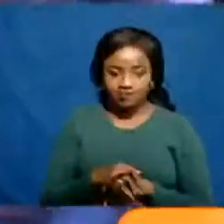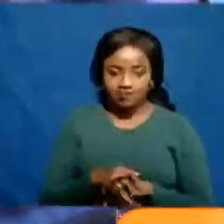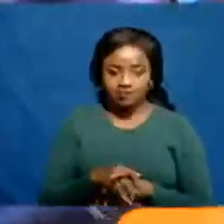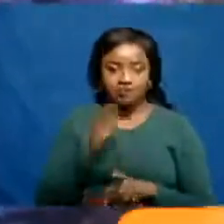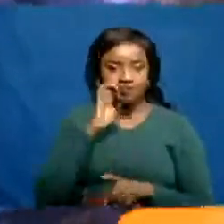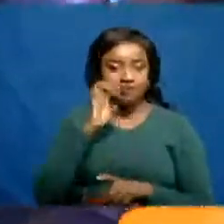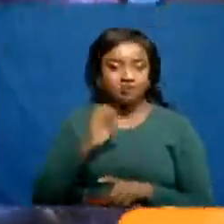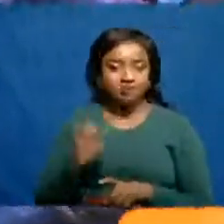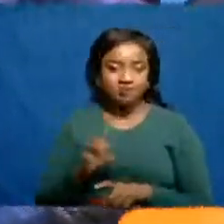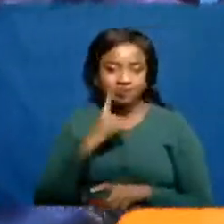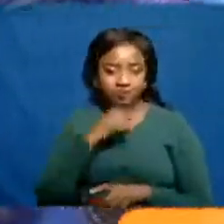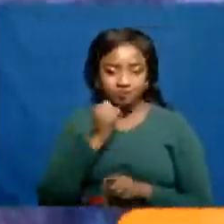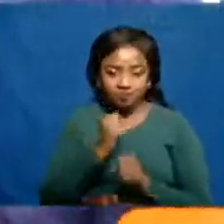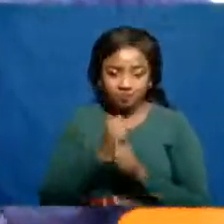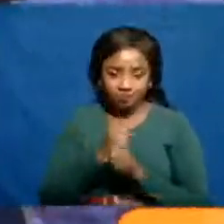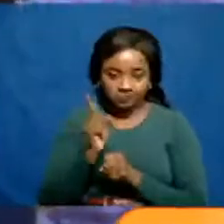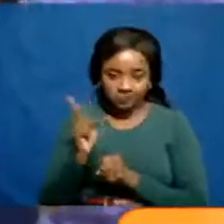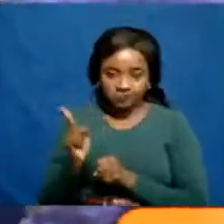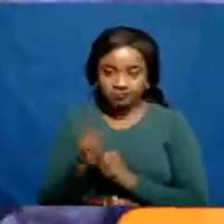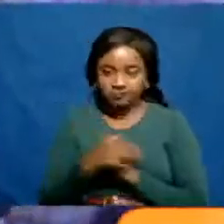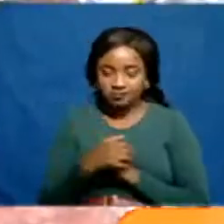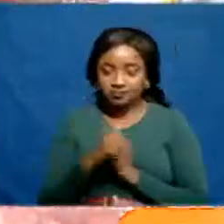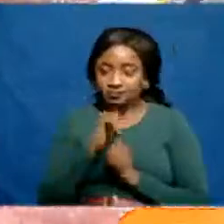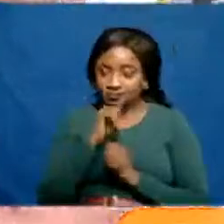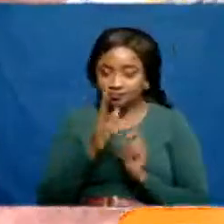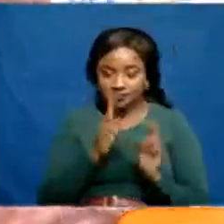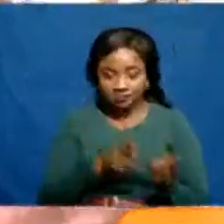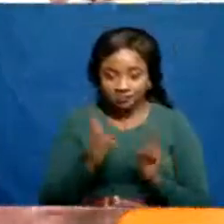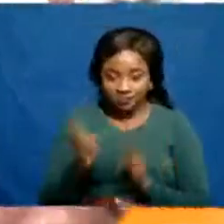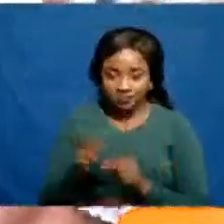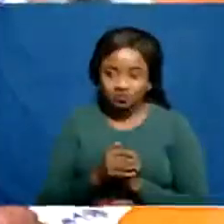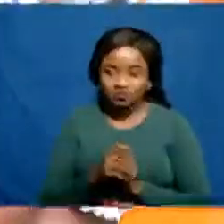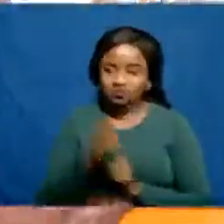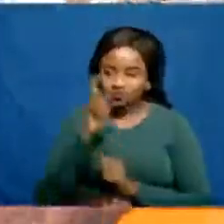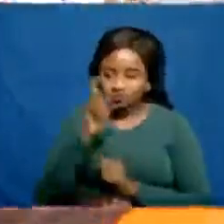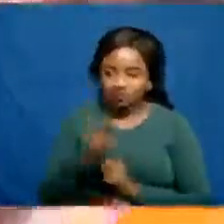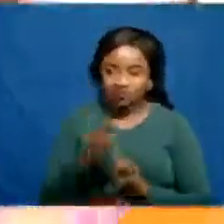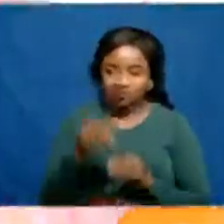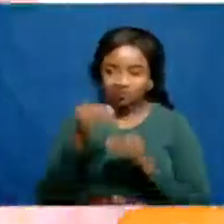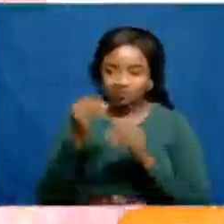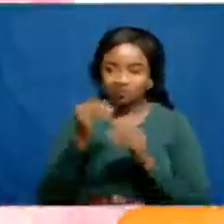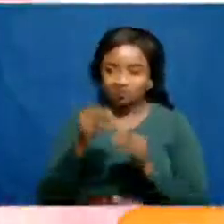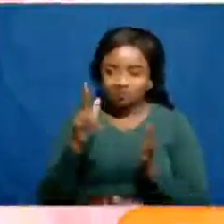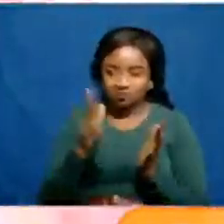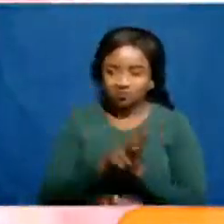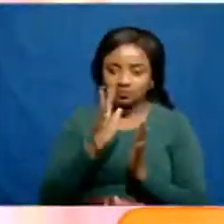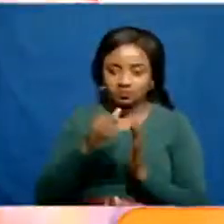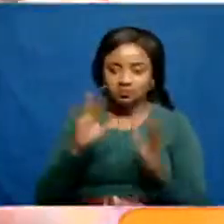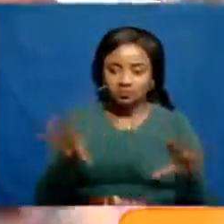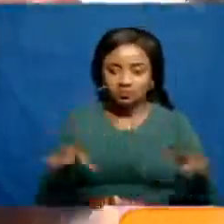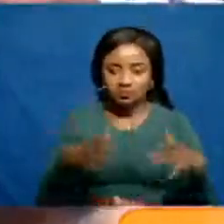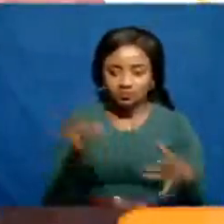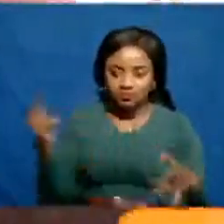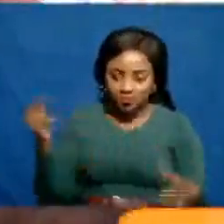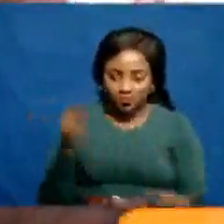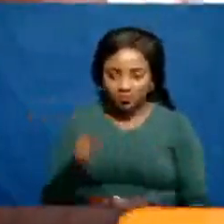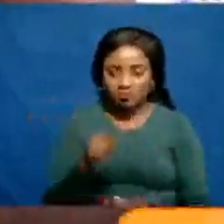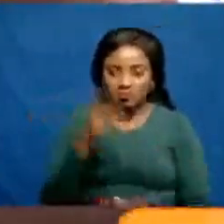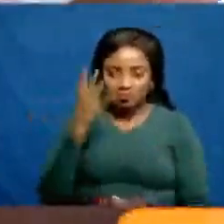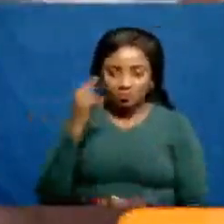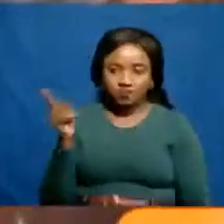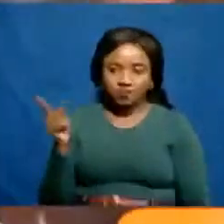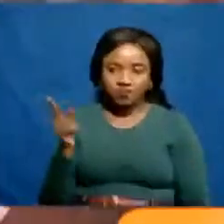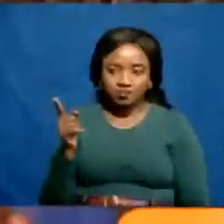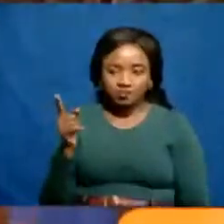Elders who perform this rite are not ordinary. They must have been given a green light from the community as the custodians of the